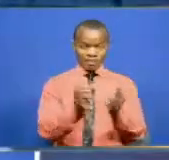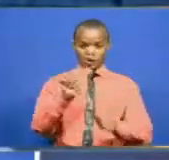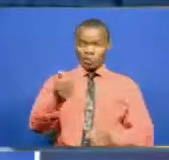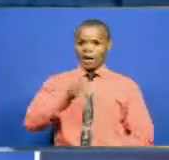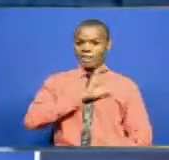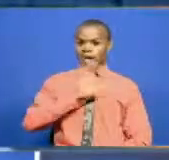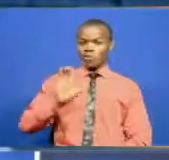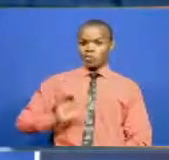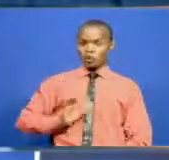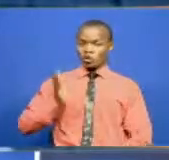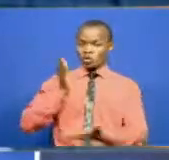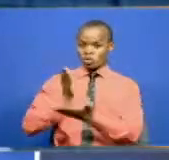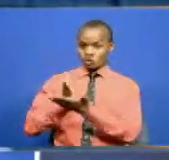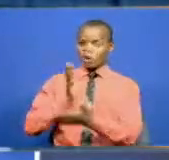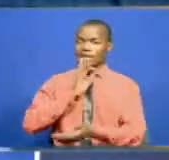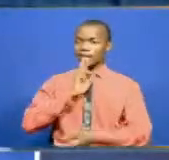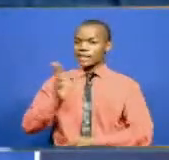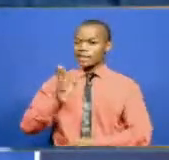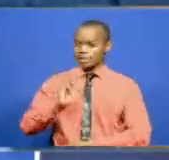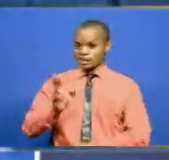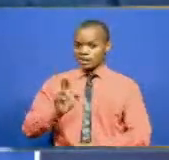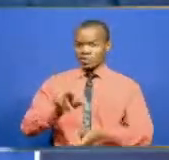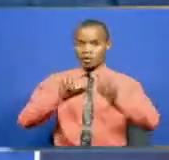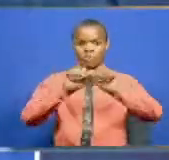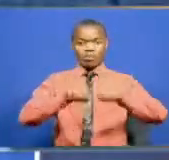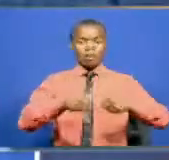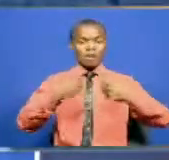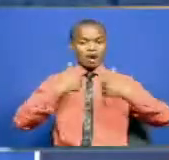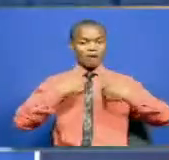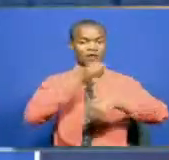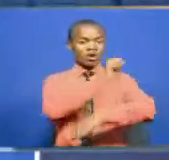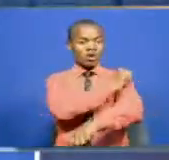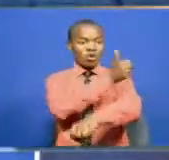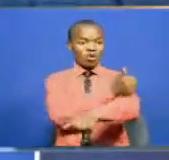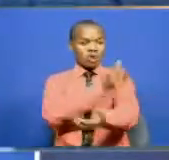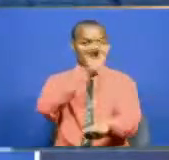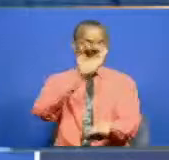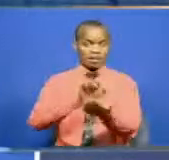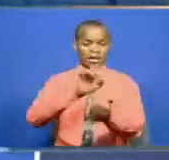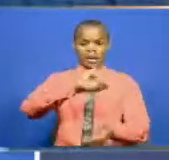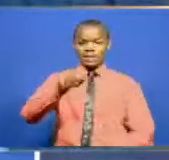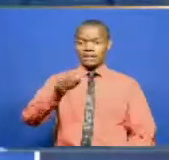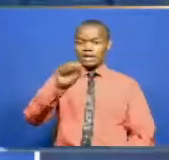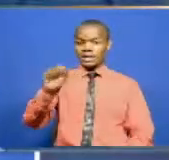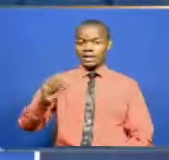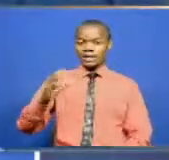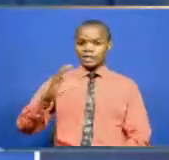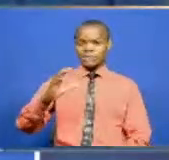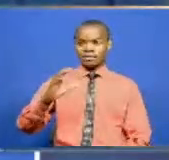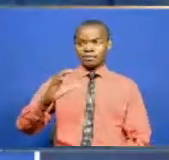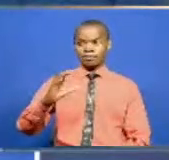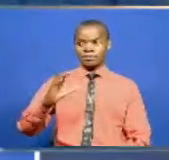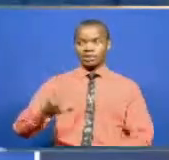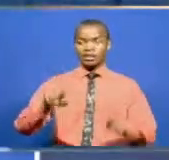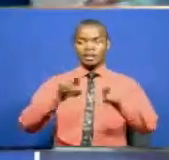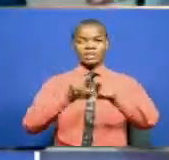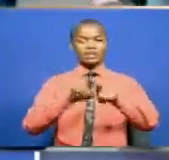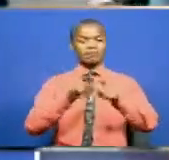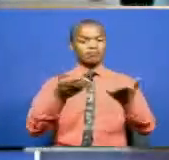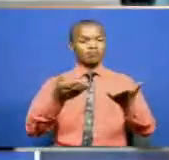potential danger of entrenching executive authority in the JSC and by extension in the